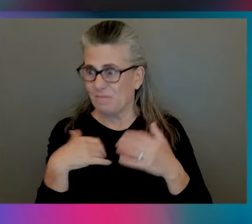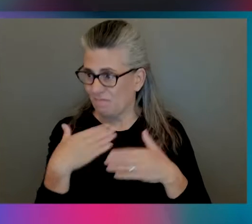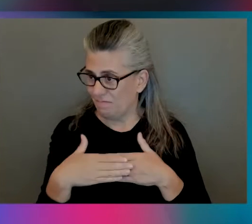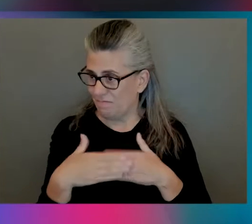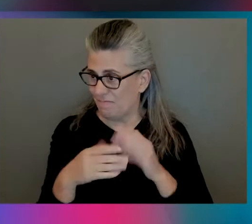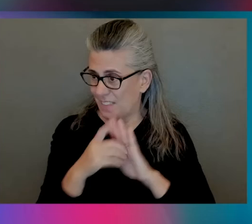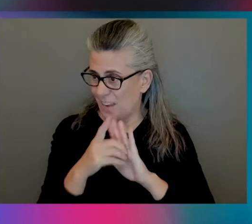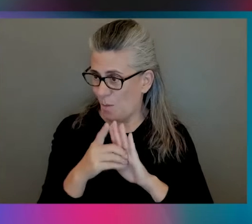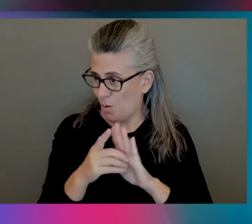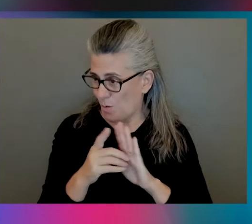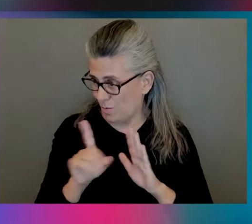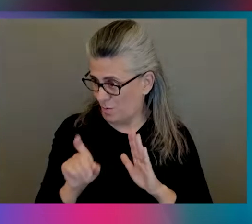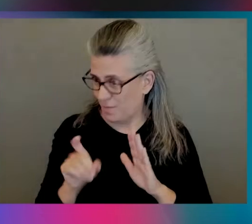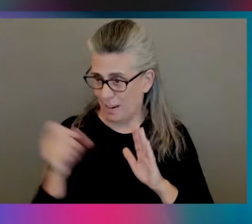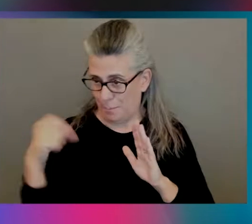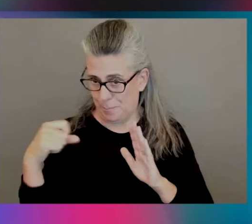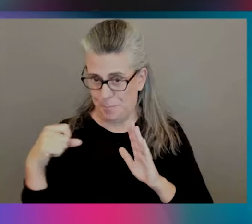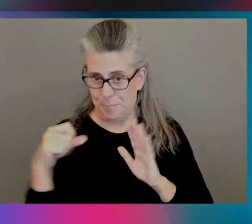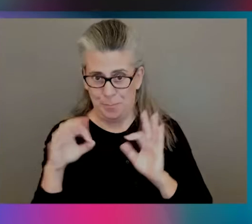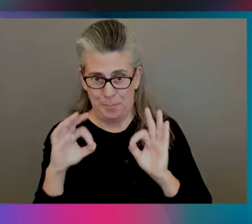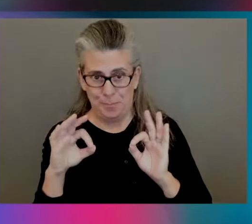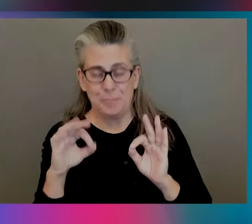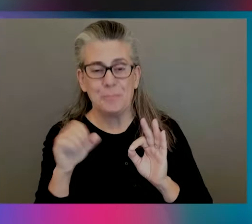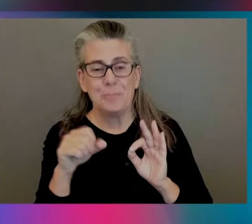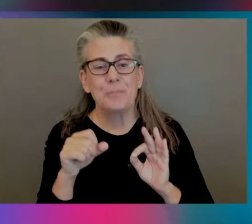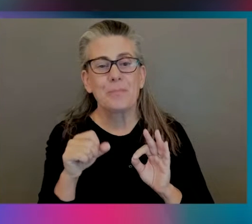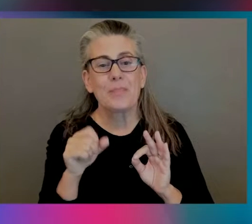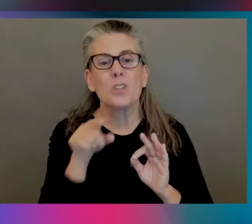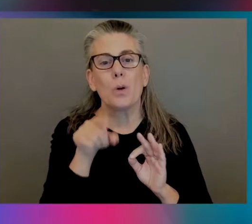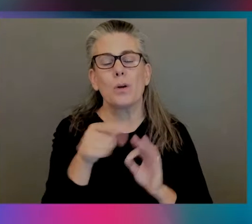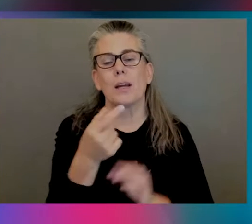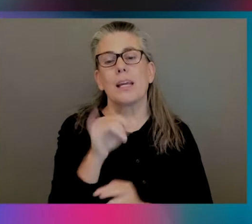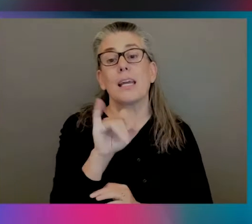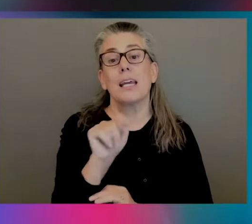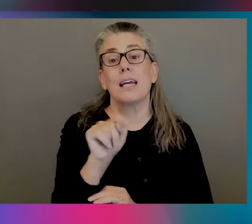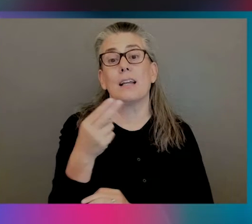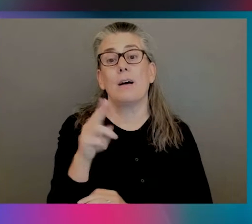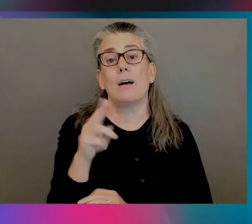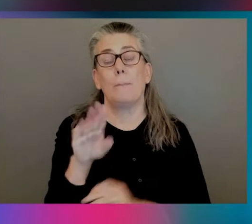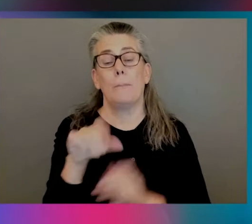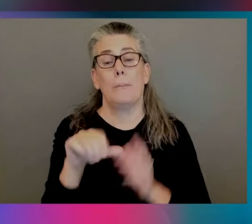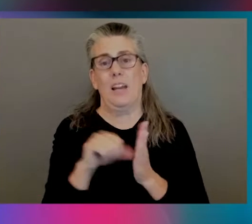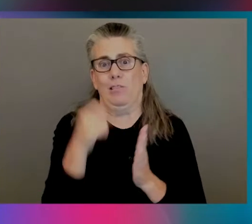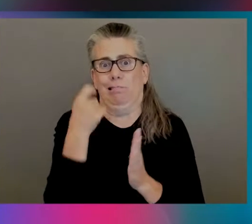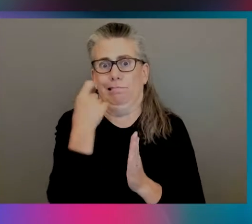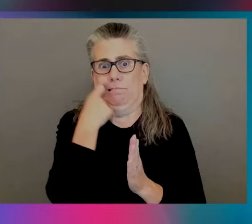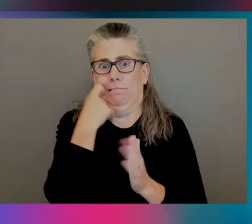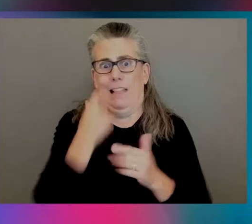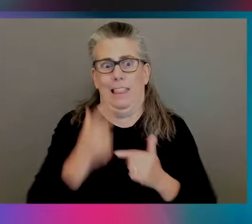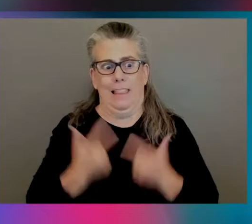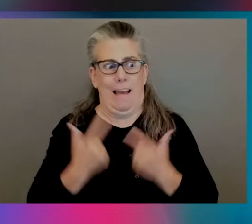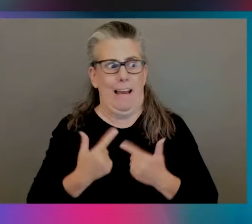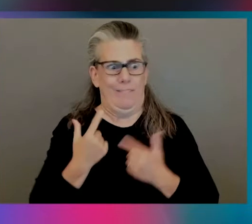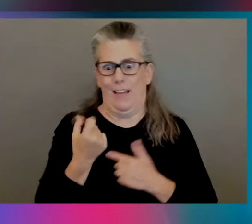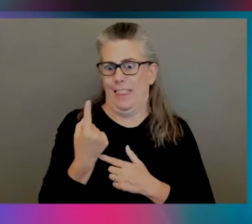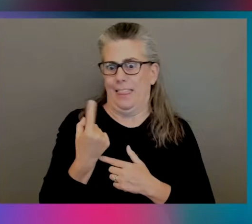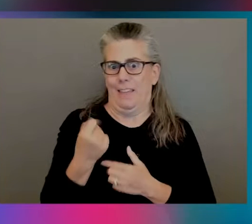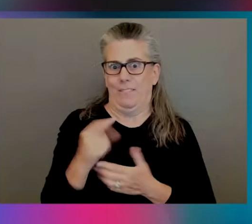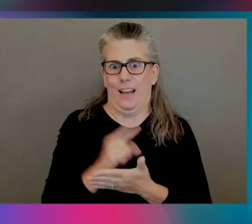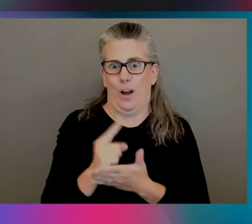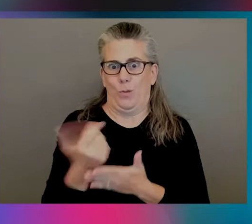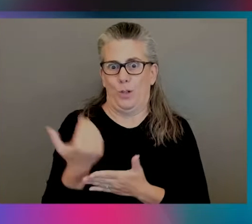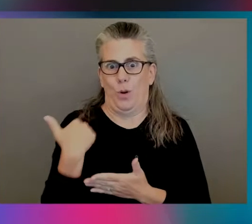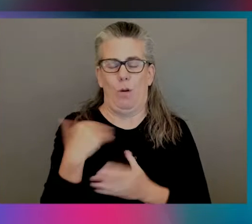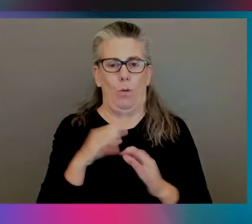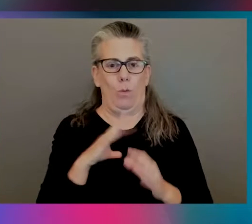it. Let's do it. So here's the GitHub page itself. As we said, it just went live 11 hours ago. And this